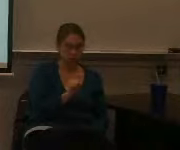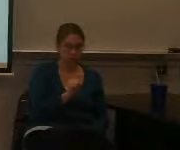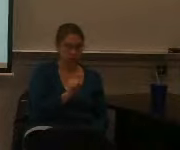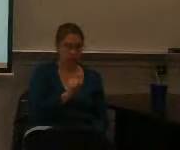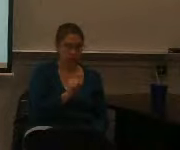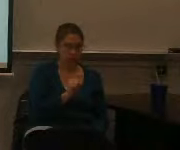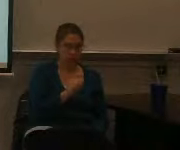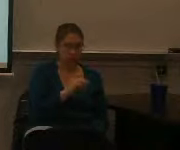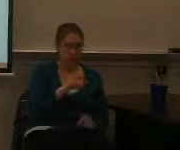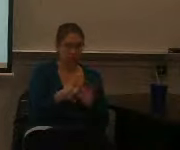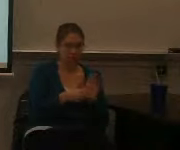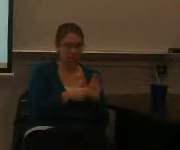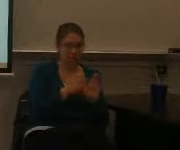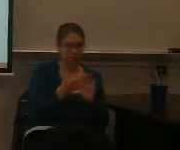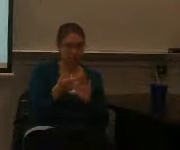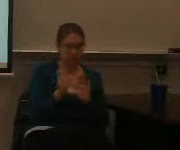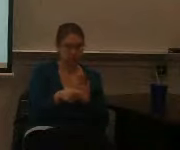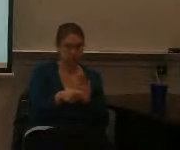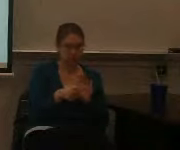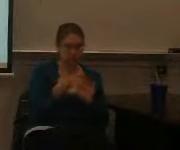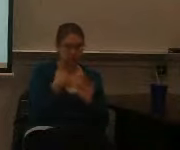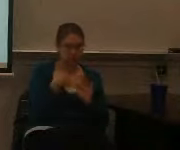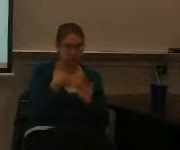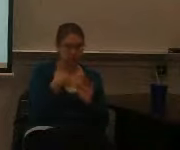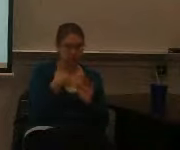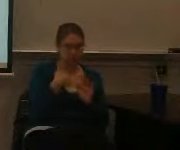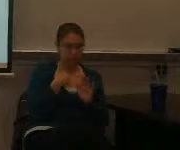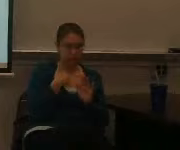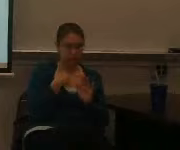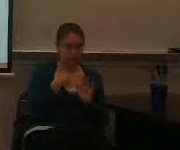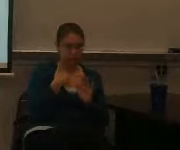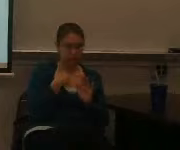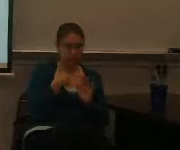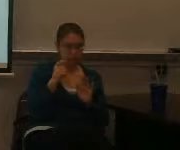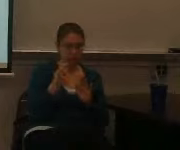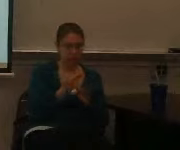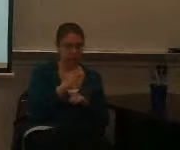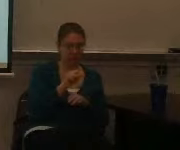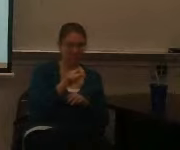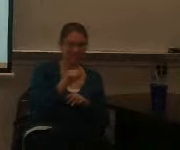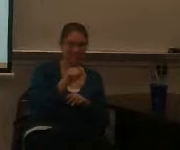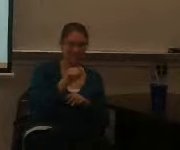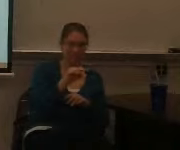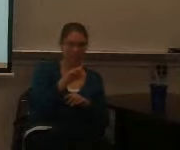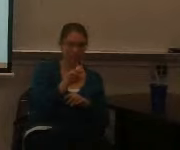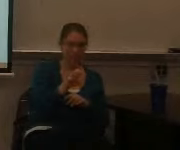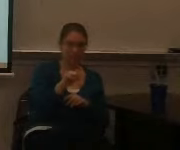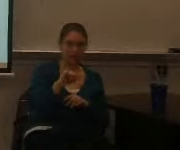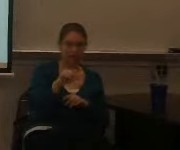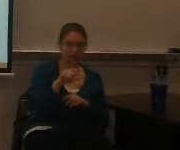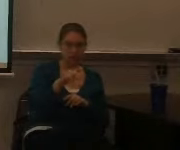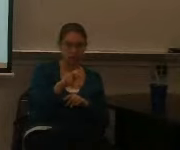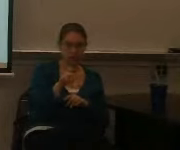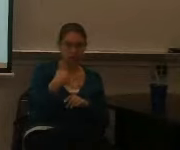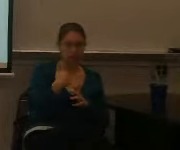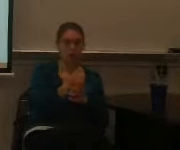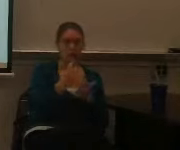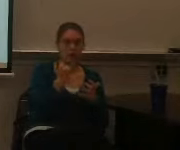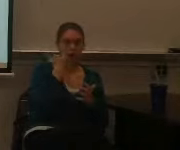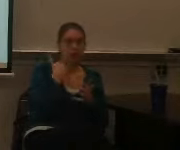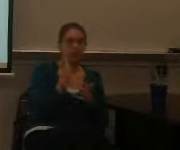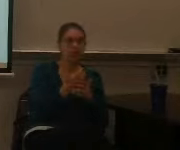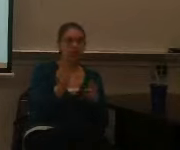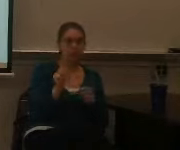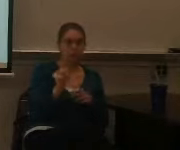And to label up stuff, you need to actually have, to use this stable isotope, you need to have a lot if there's a lot of nitrogen